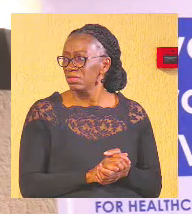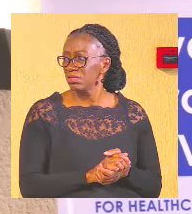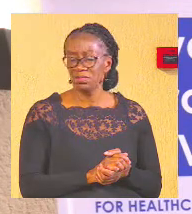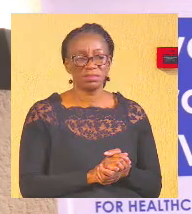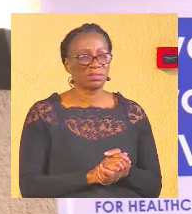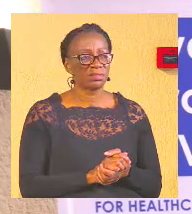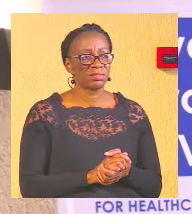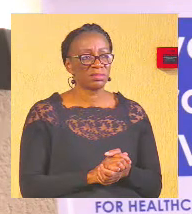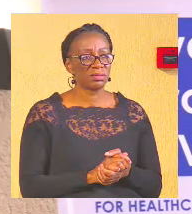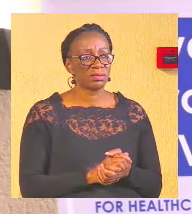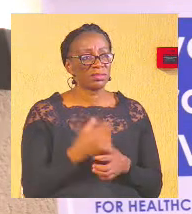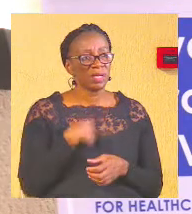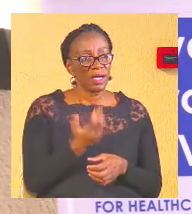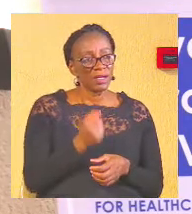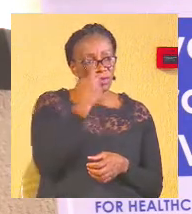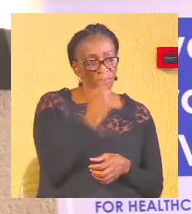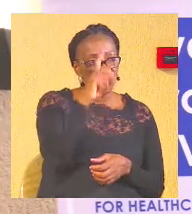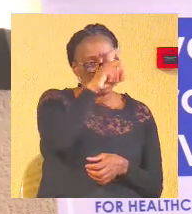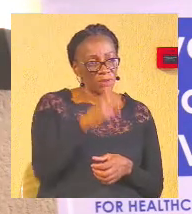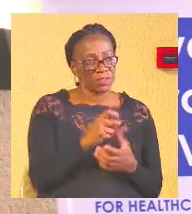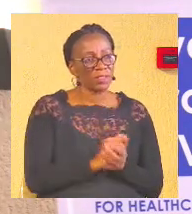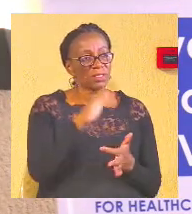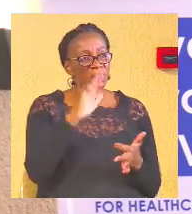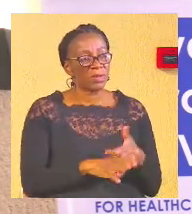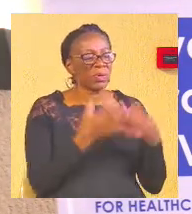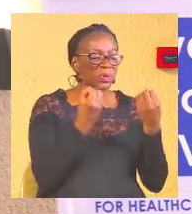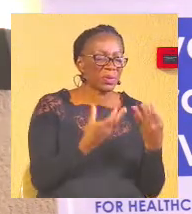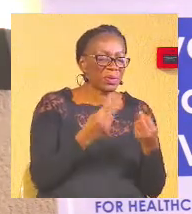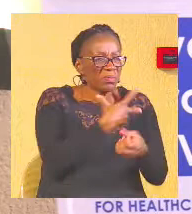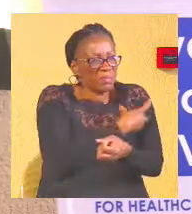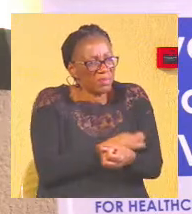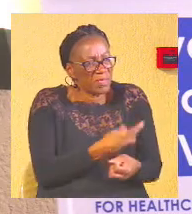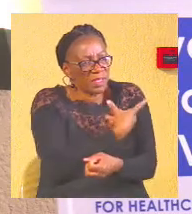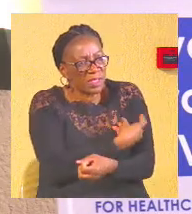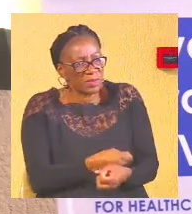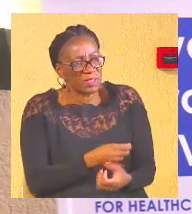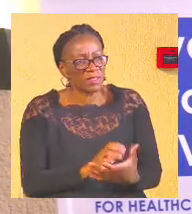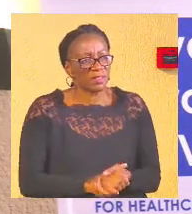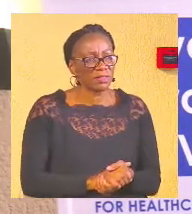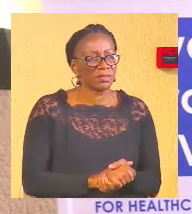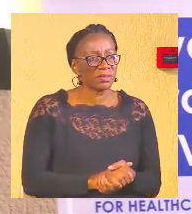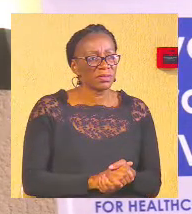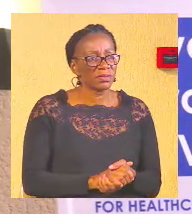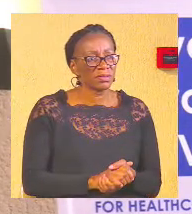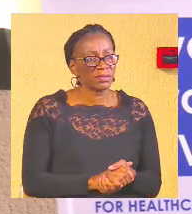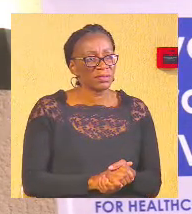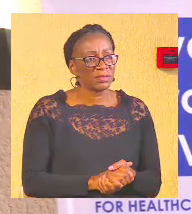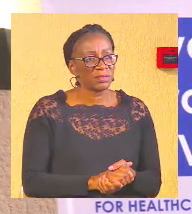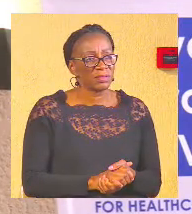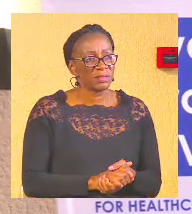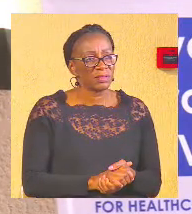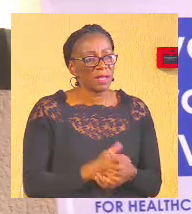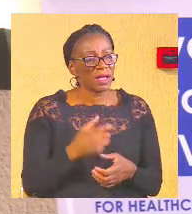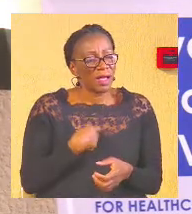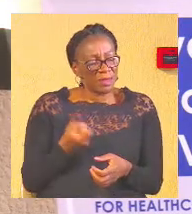I hope that's okay. Regarding the mass testing, at the moment I believe the testing is still less than 20 a day.